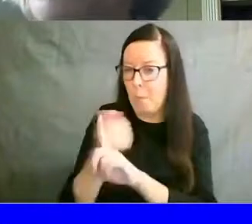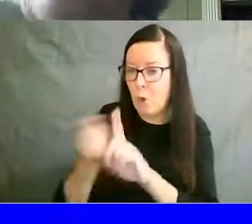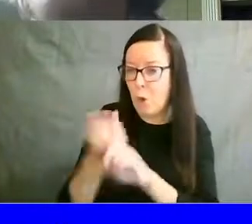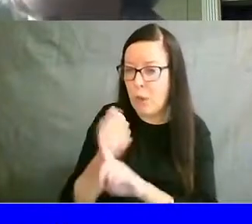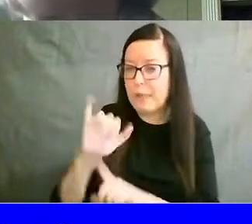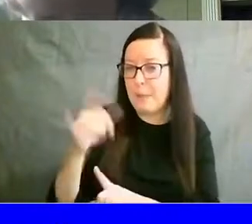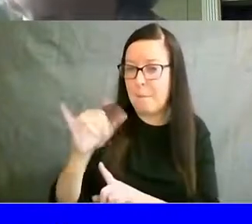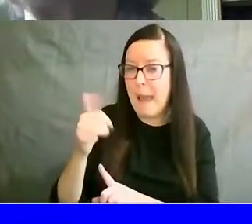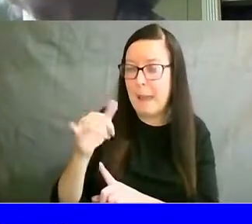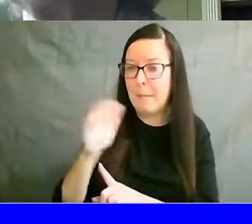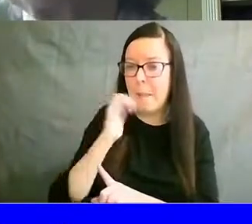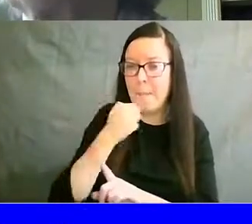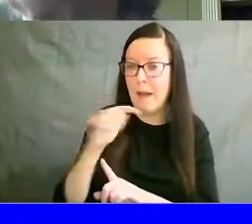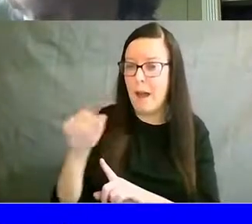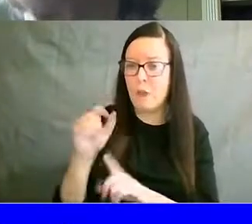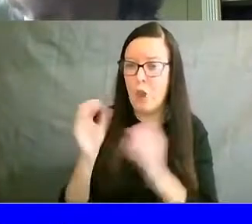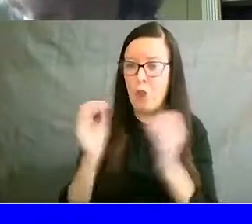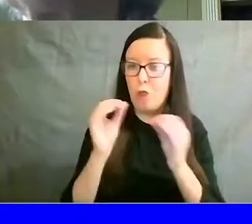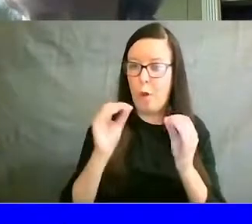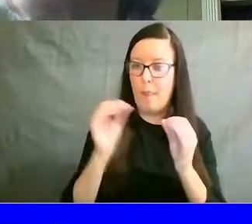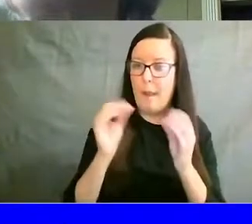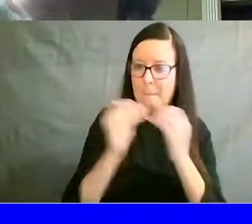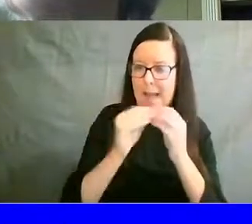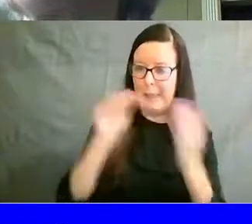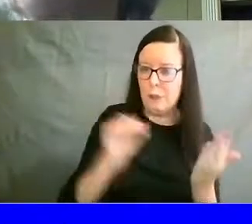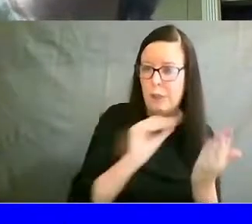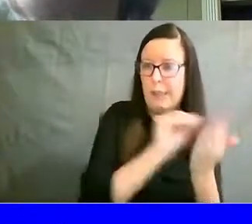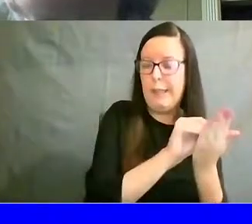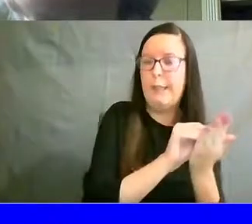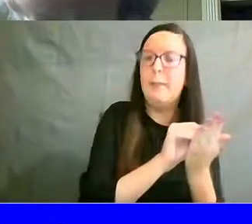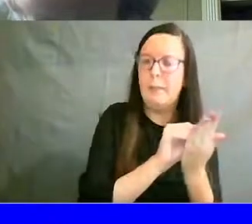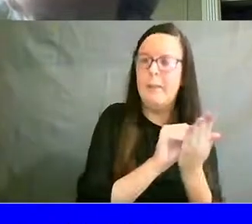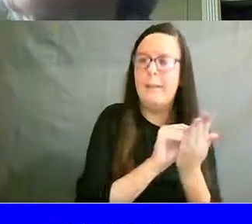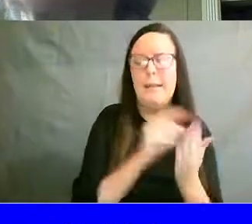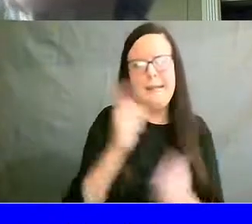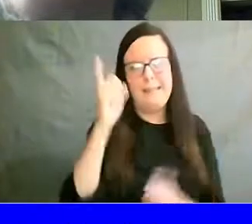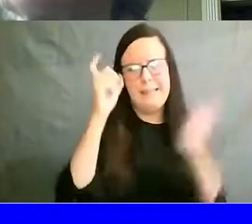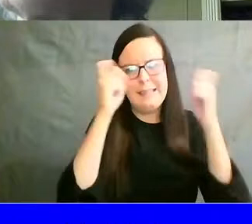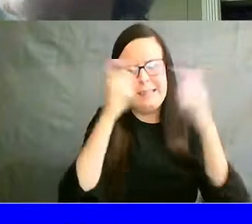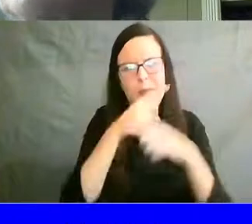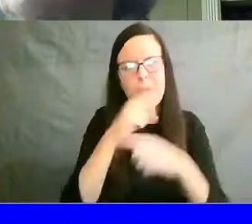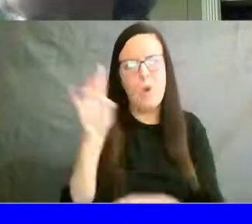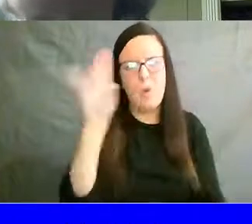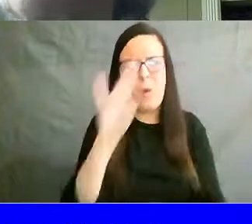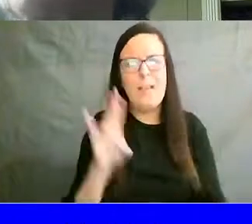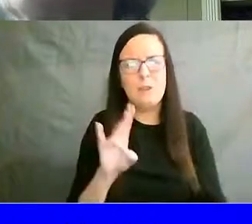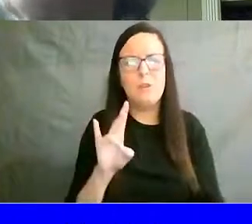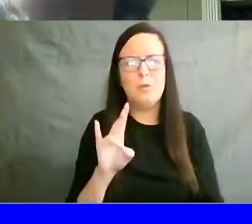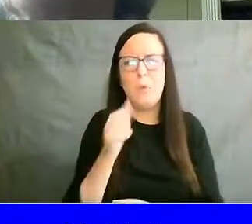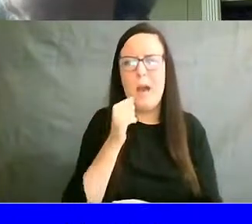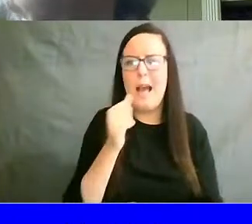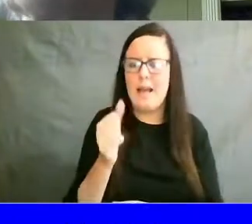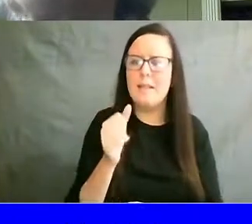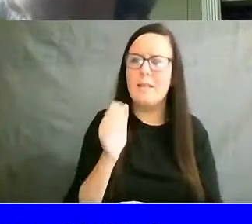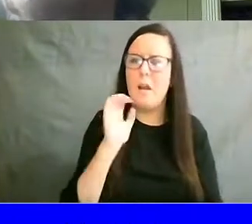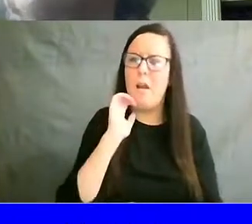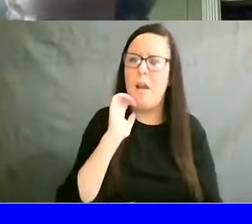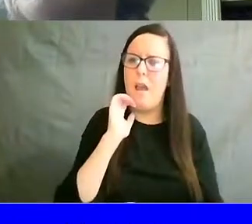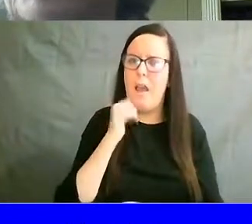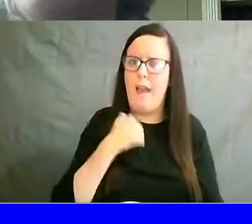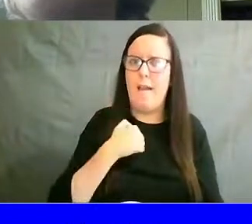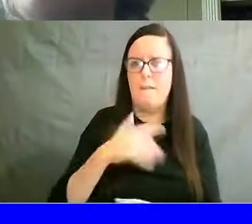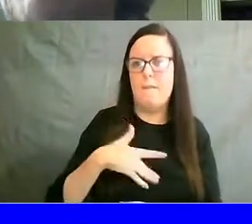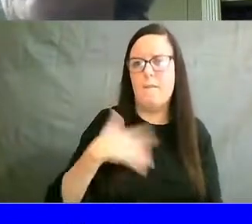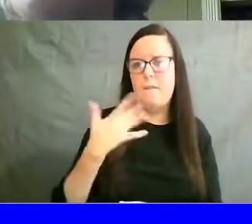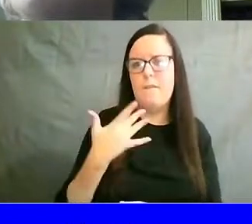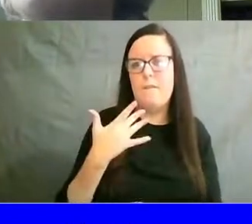It is a difficult question to answer, and I think the bill is quite limited in safeguards. So I think that we need